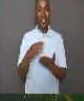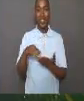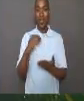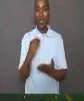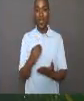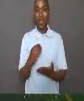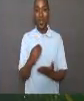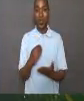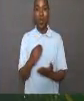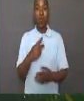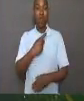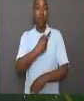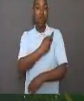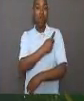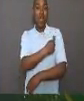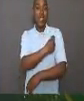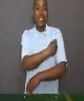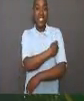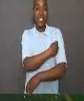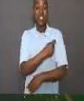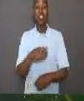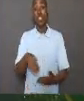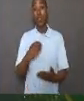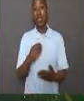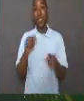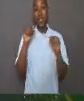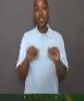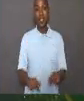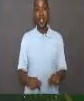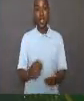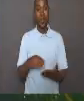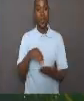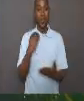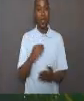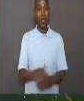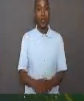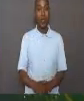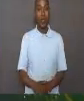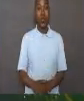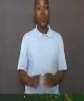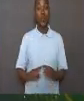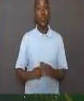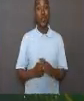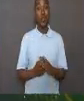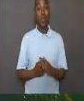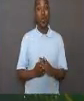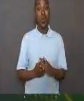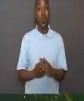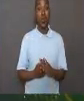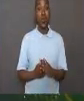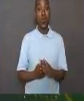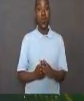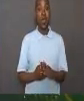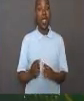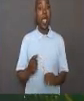about vaccinations. Today, we are going to begin to look at